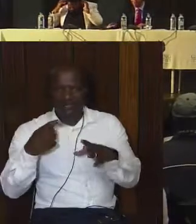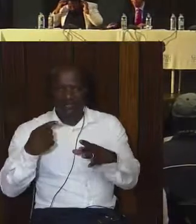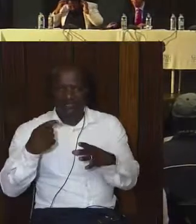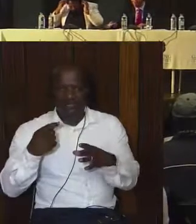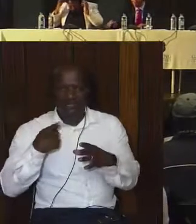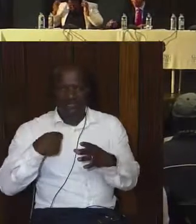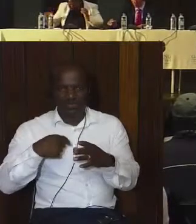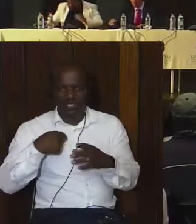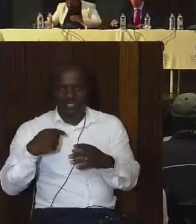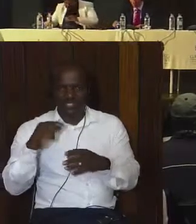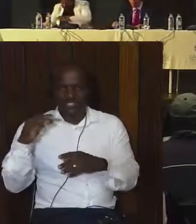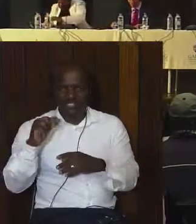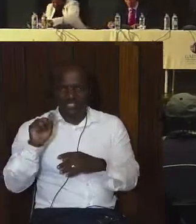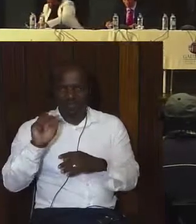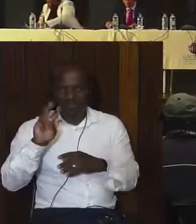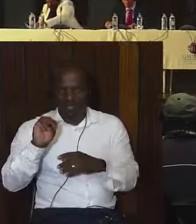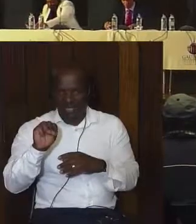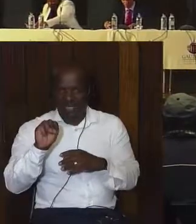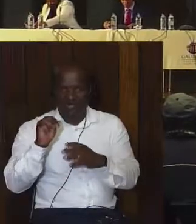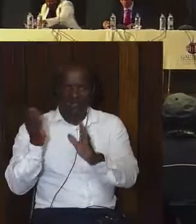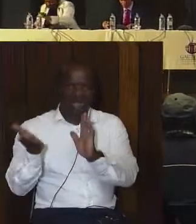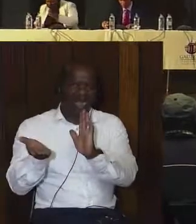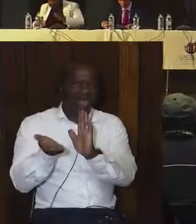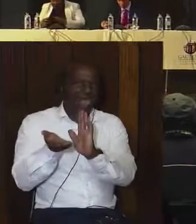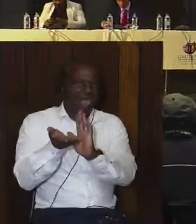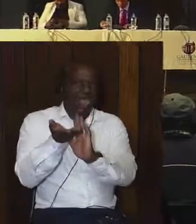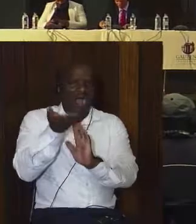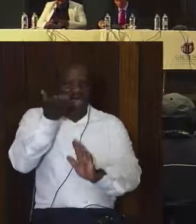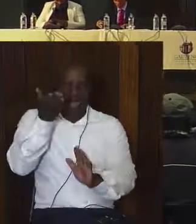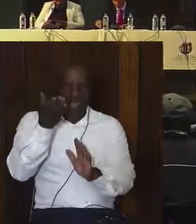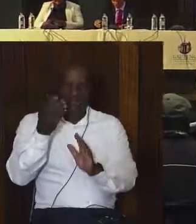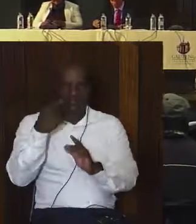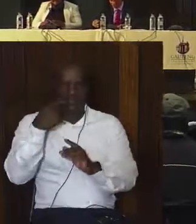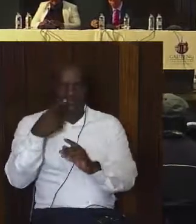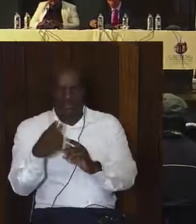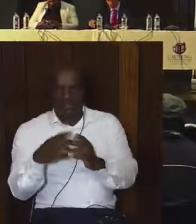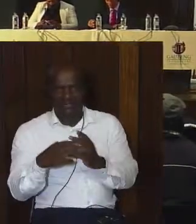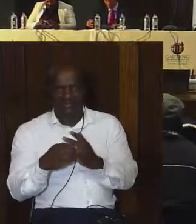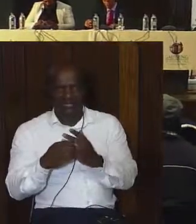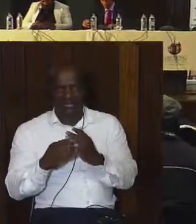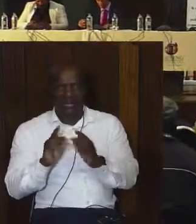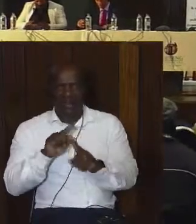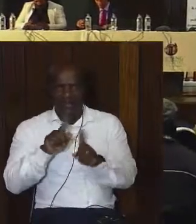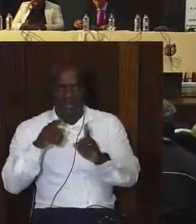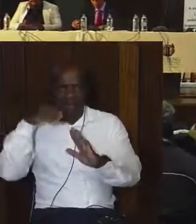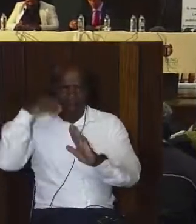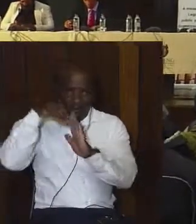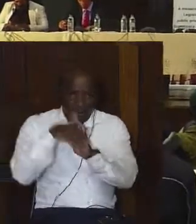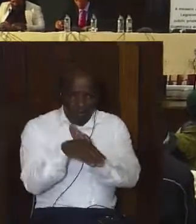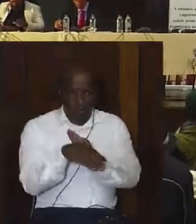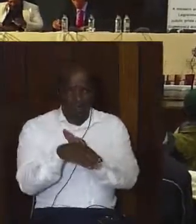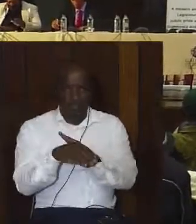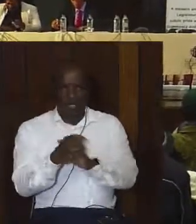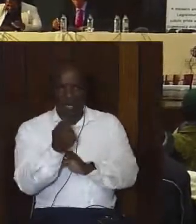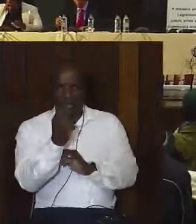about GMA. It's fine, it's good. What is strange time and again is that in terms of their